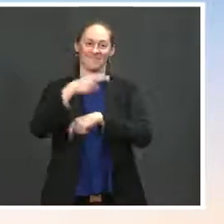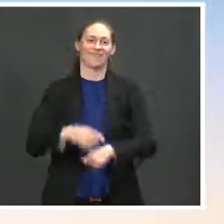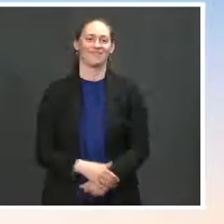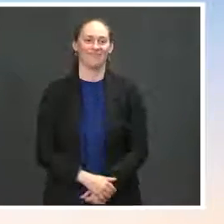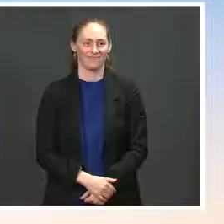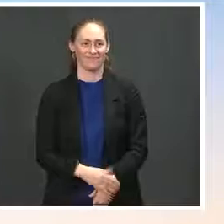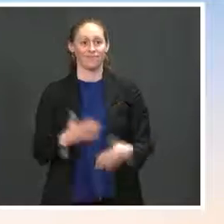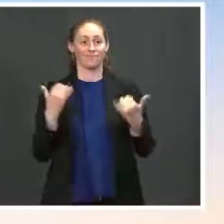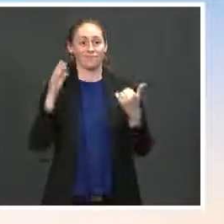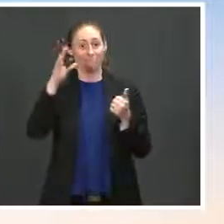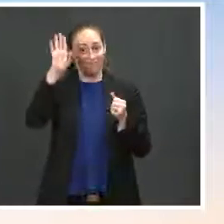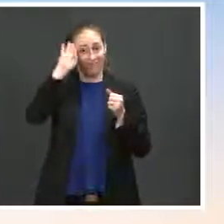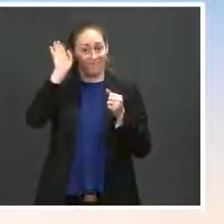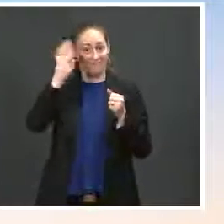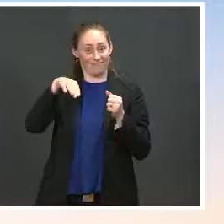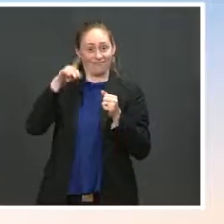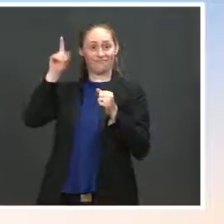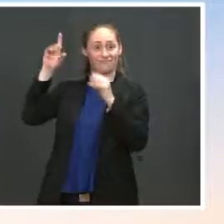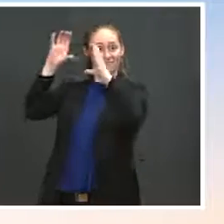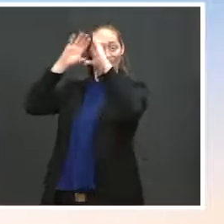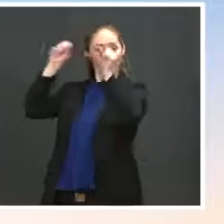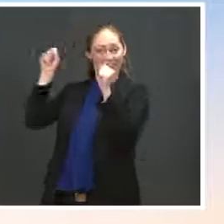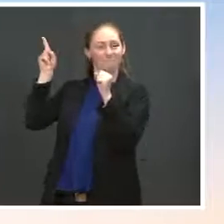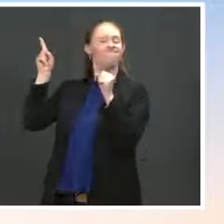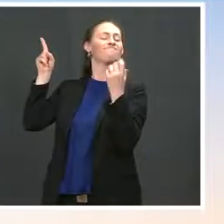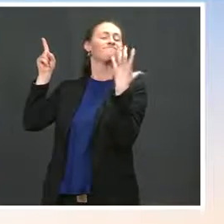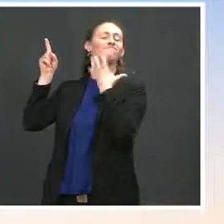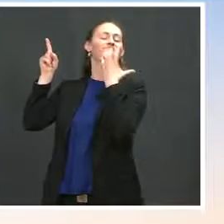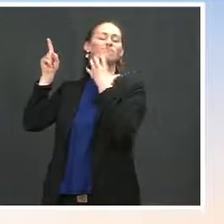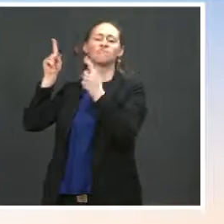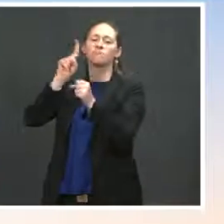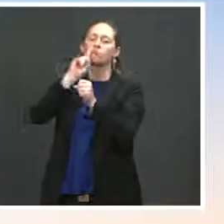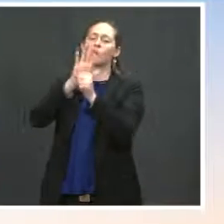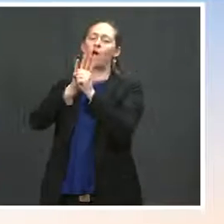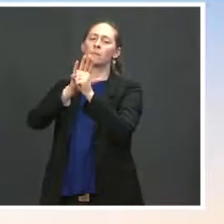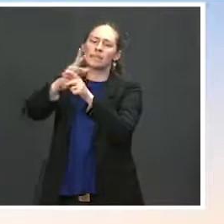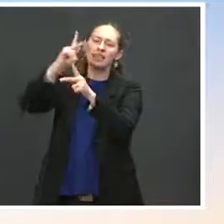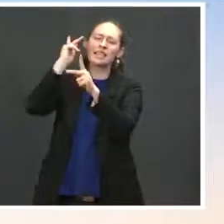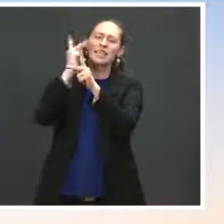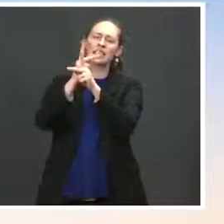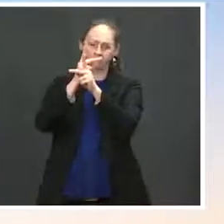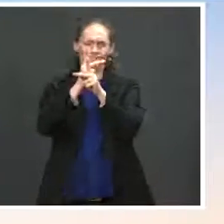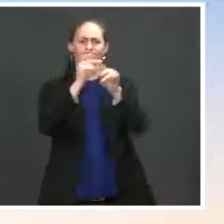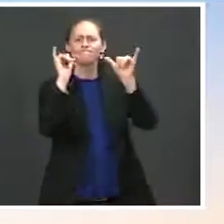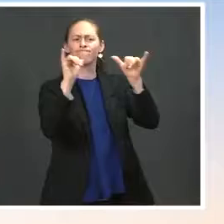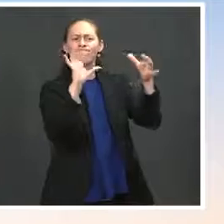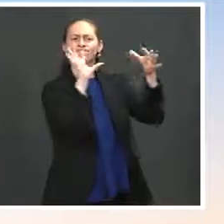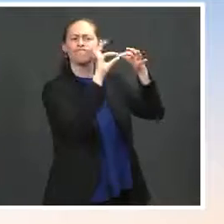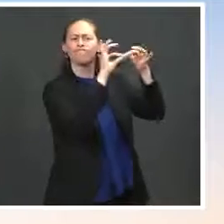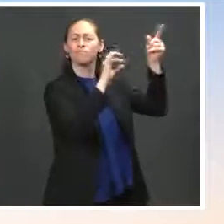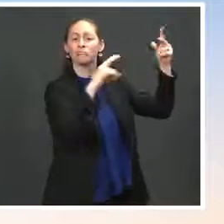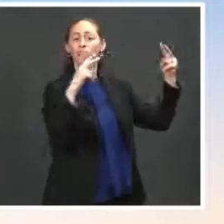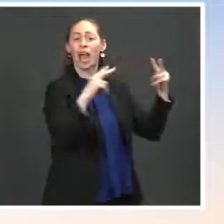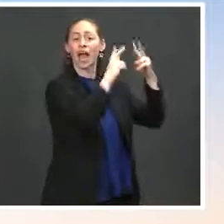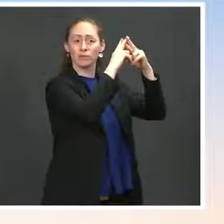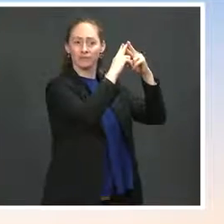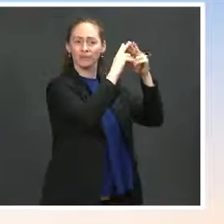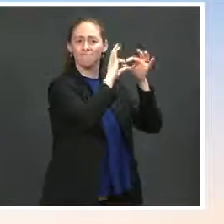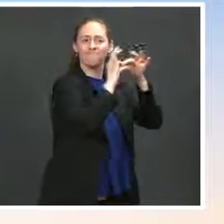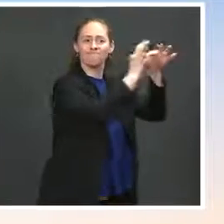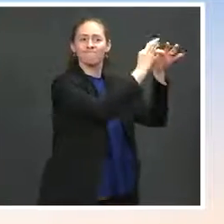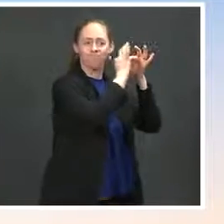President Biden fulfilled his promise to rejoin the Paris Agreement. And as part of re-entering the Paris Agreement, the President launched